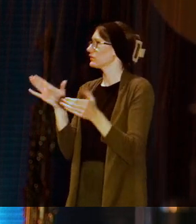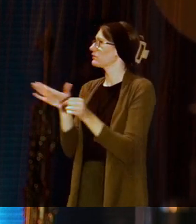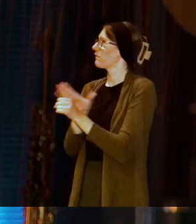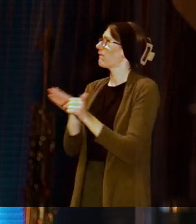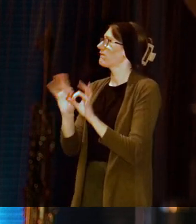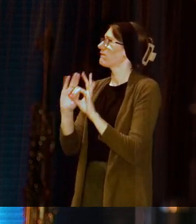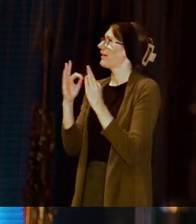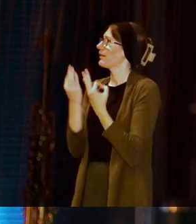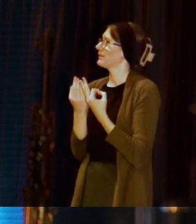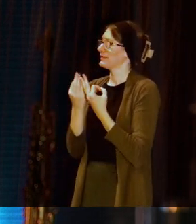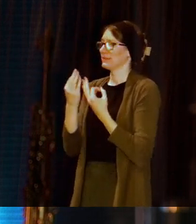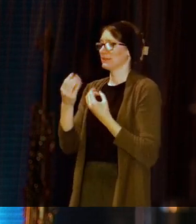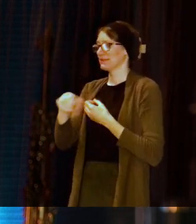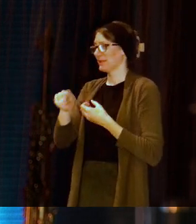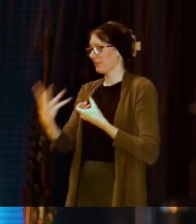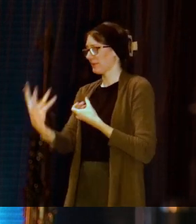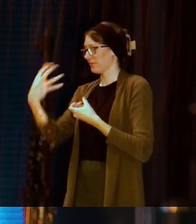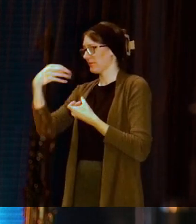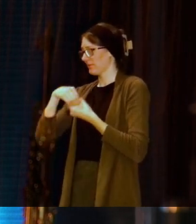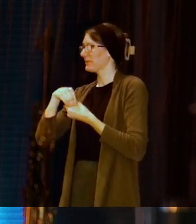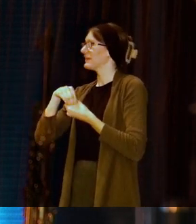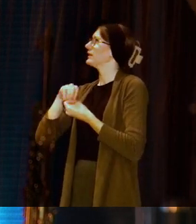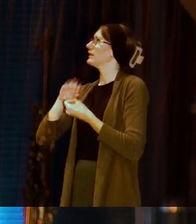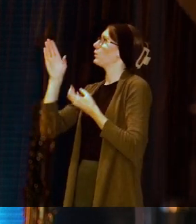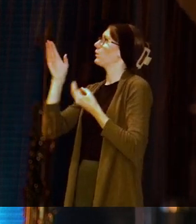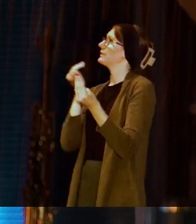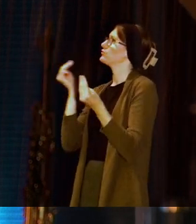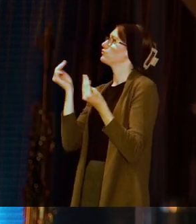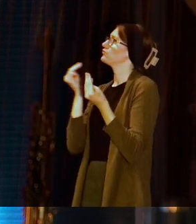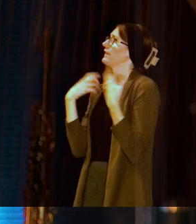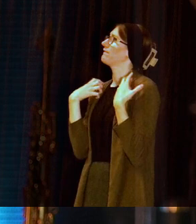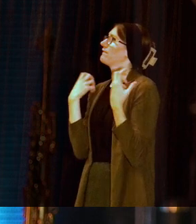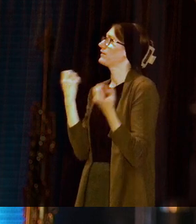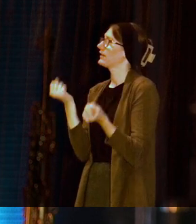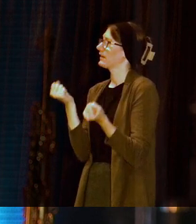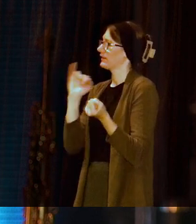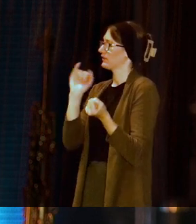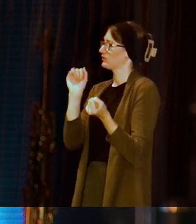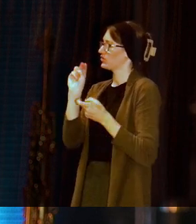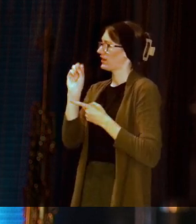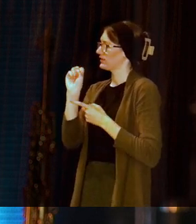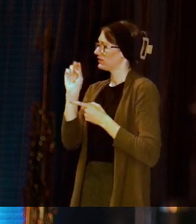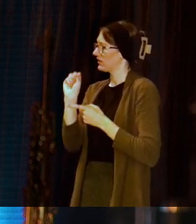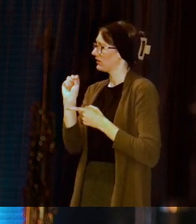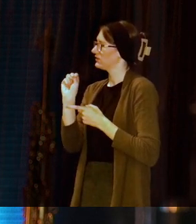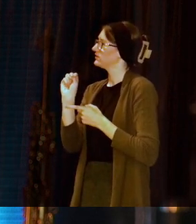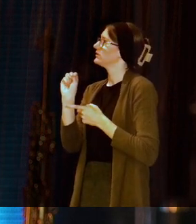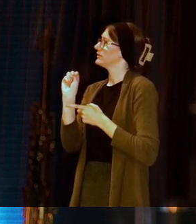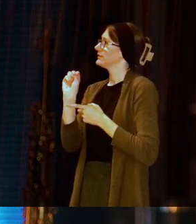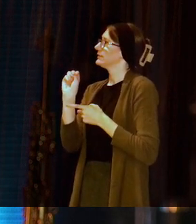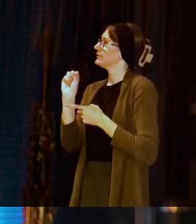family as they participate in your ministry of healing of Jansen.